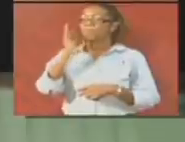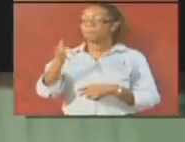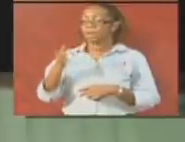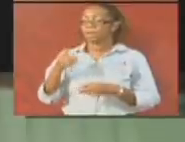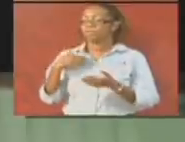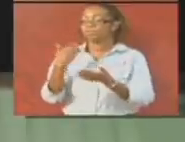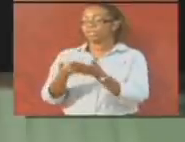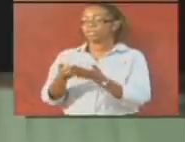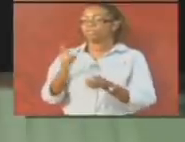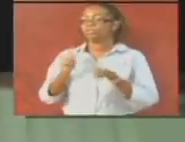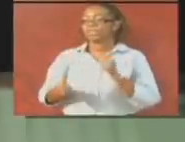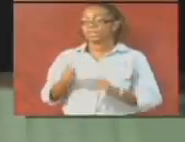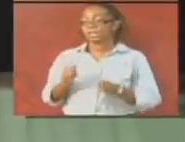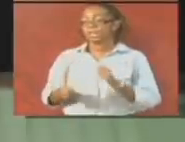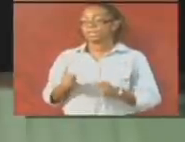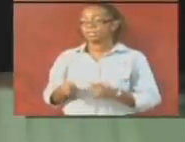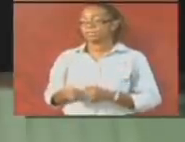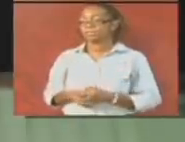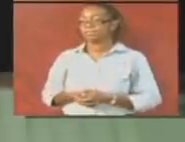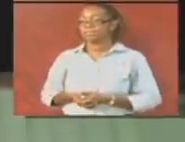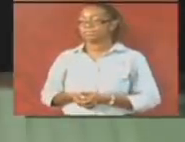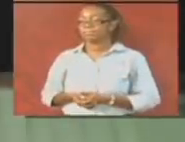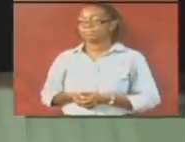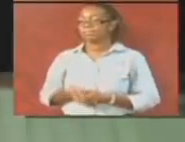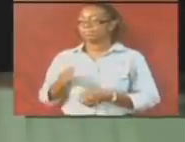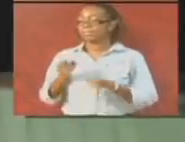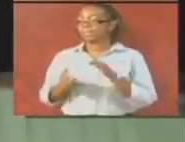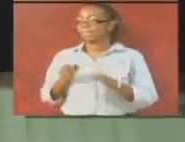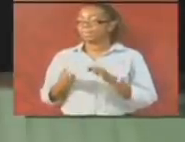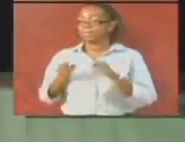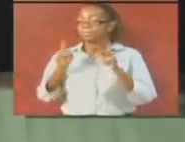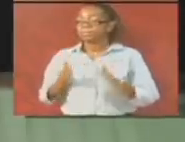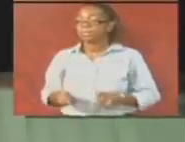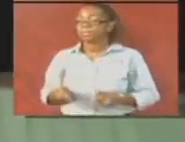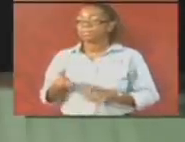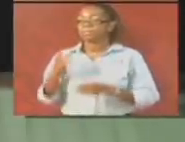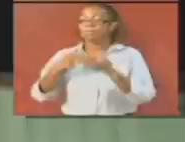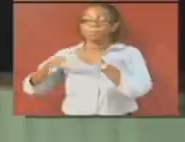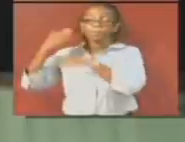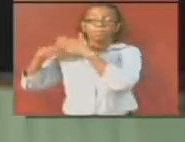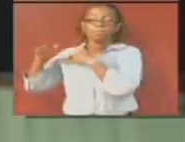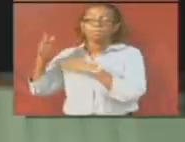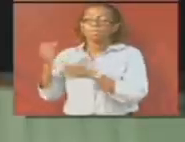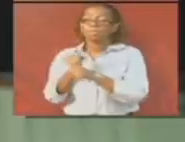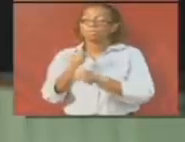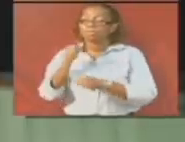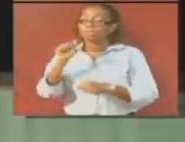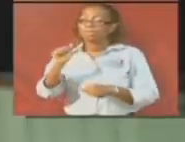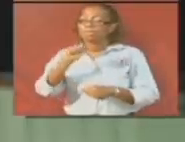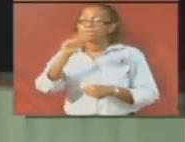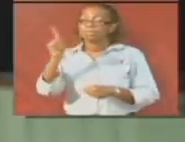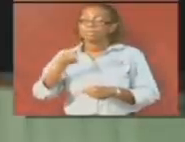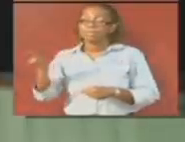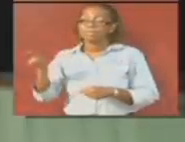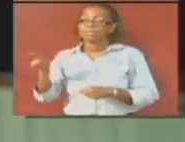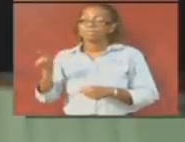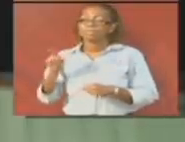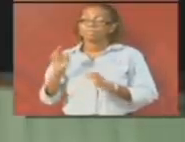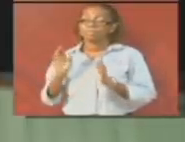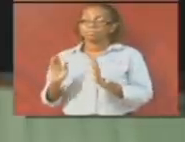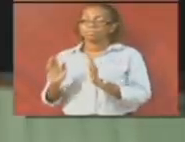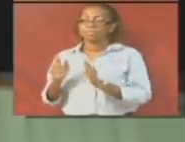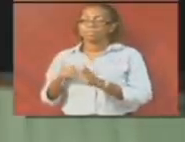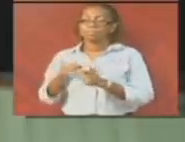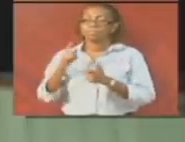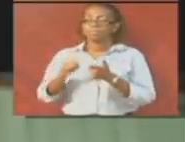or stance on possibly mixing different types of vaccines? So for instance, getting the AstraZeneca as a first